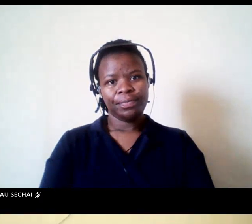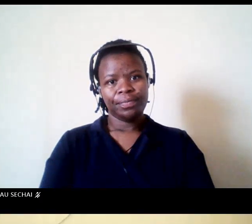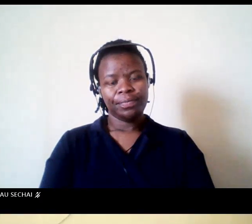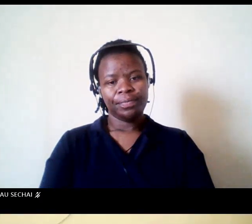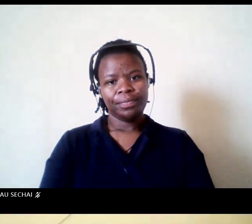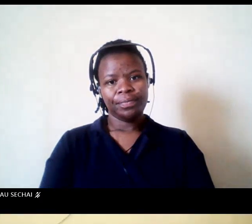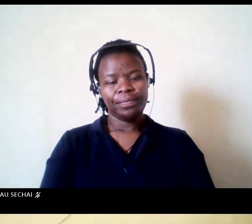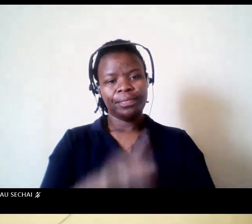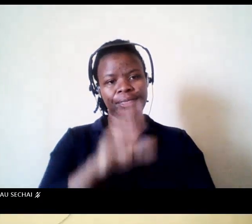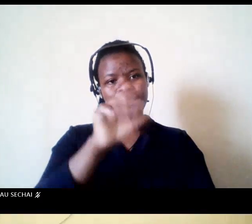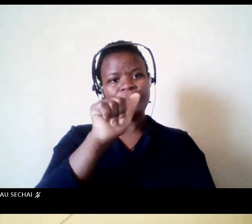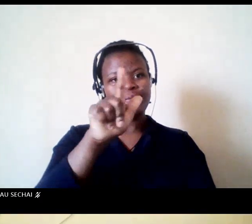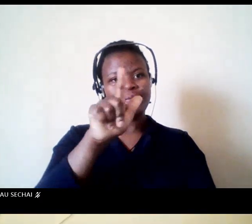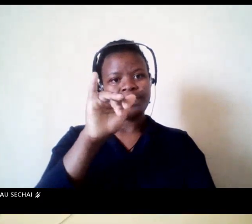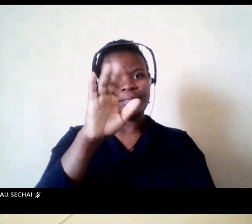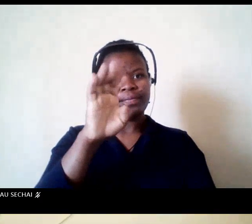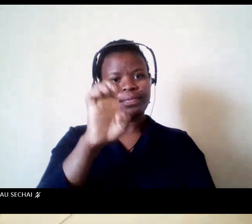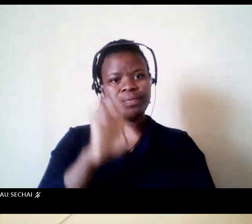Alice, go ahead.